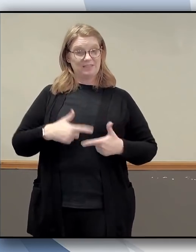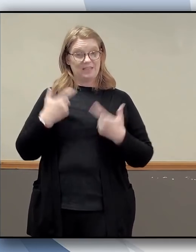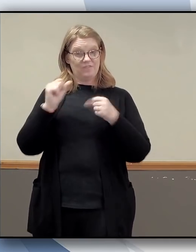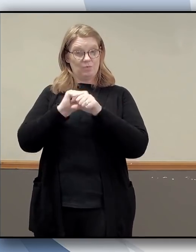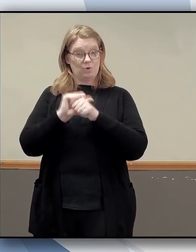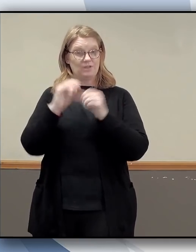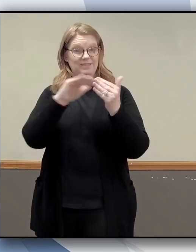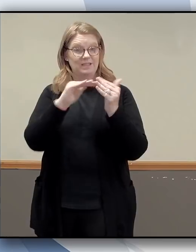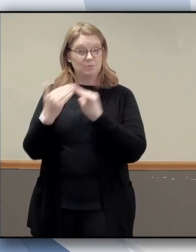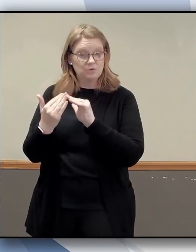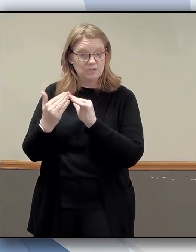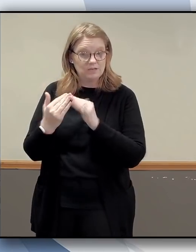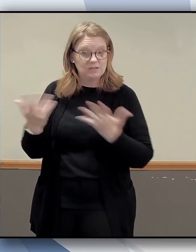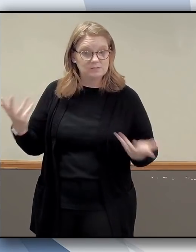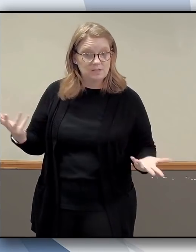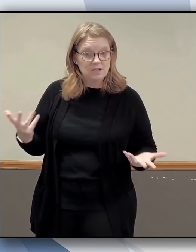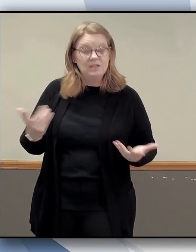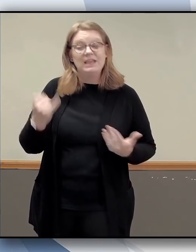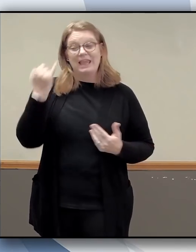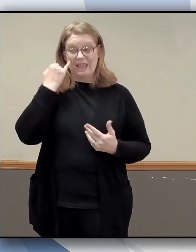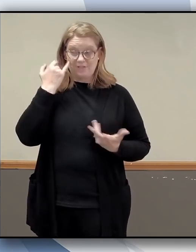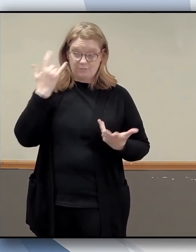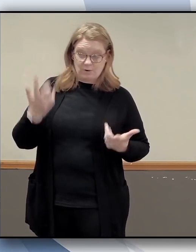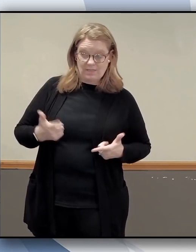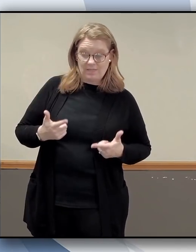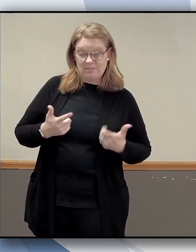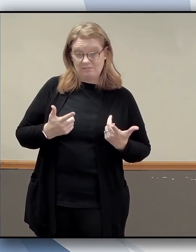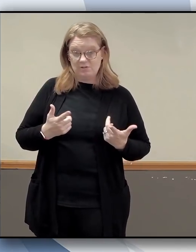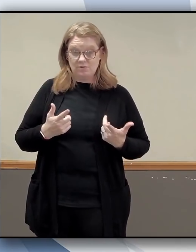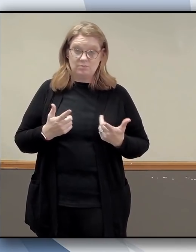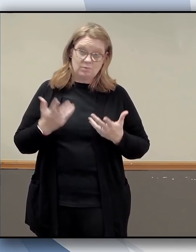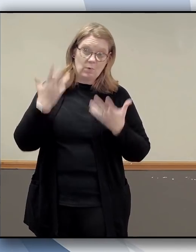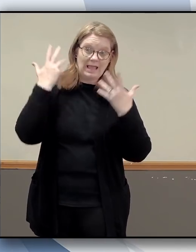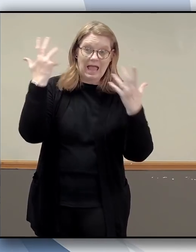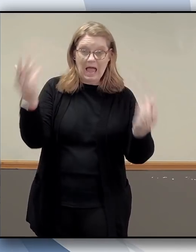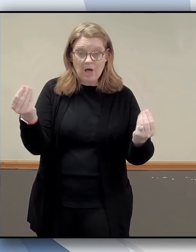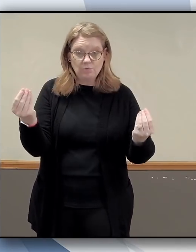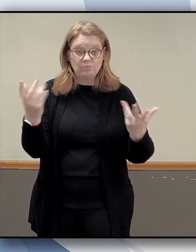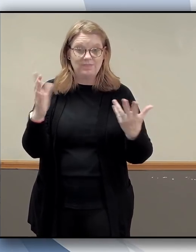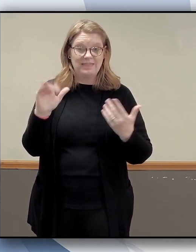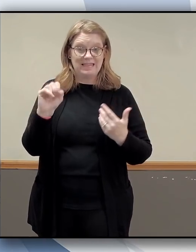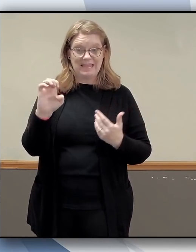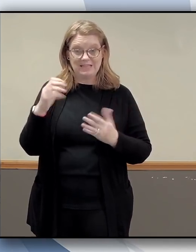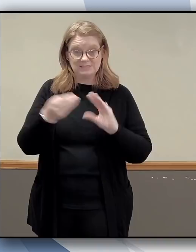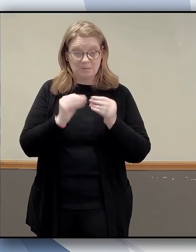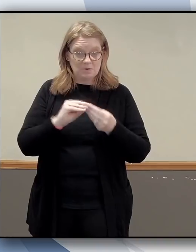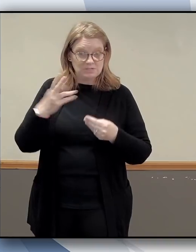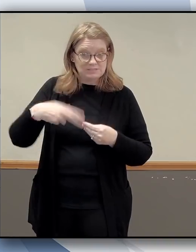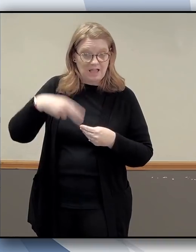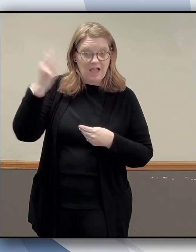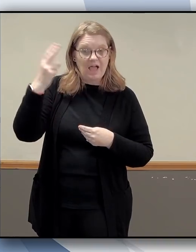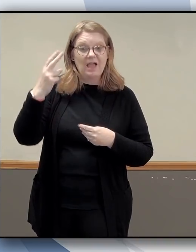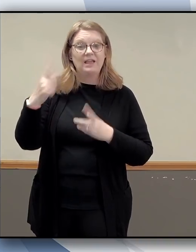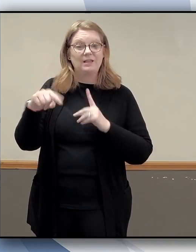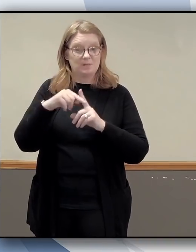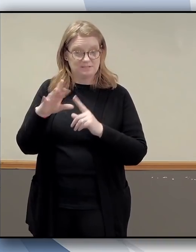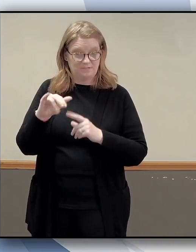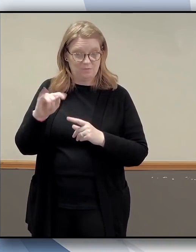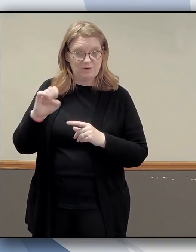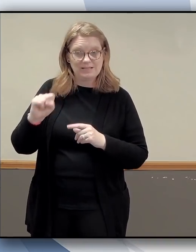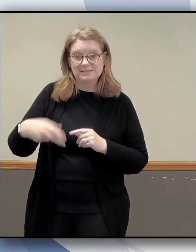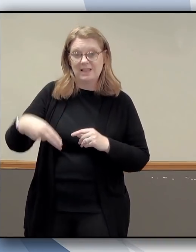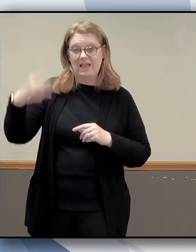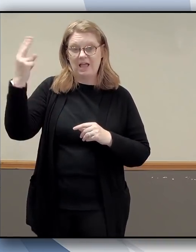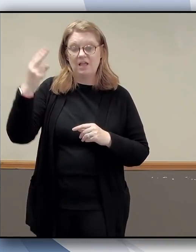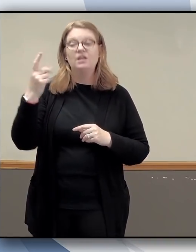make sure that if we're practicing in these communities with the high positivity rates and the high case numbers, part of the reason why we need to mask up